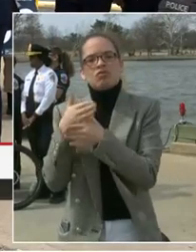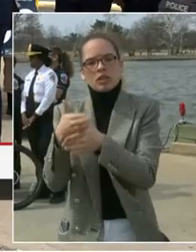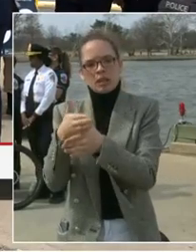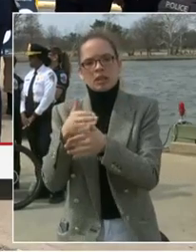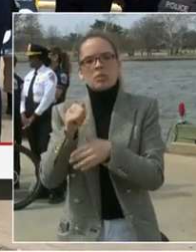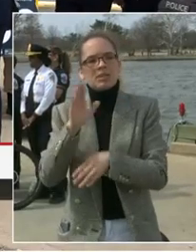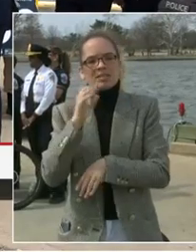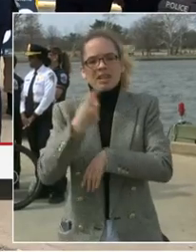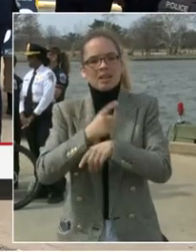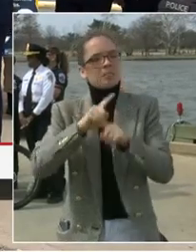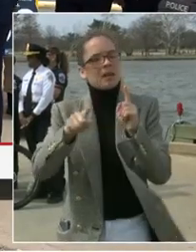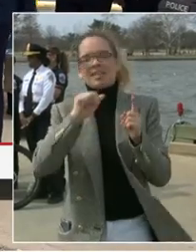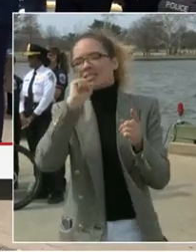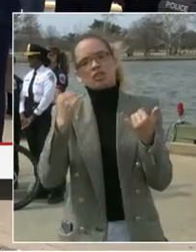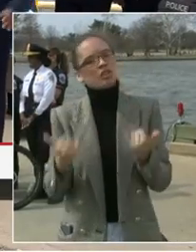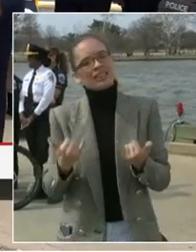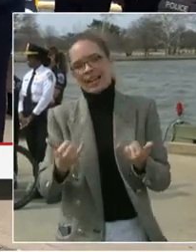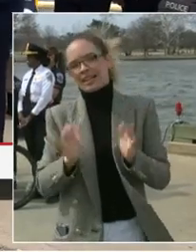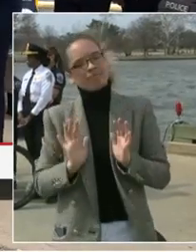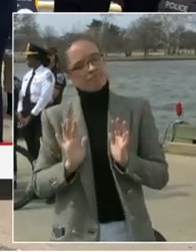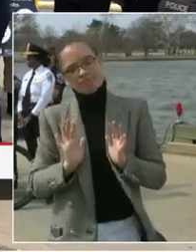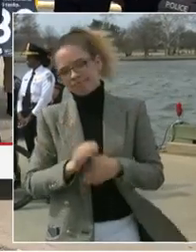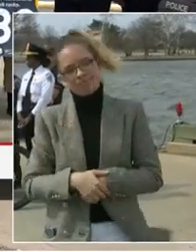be today. Okay.